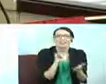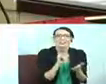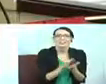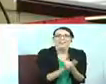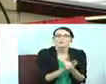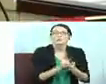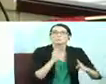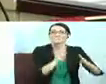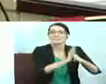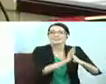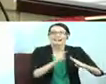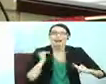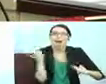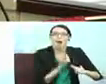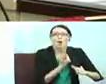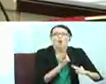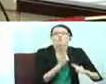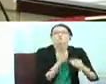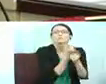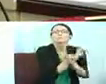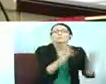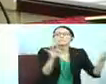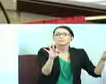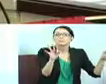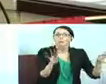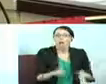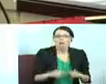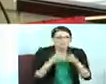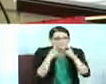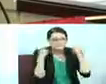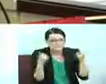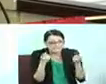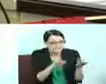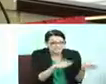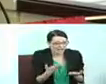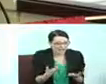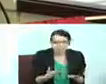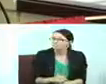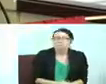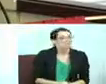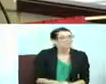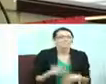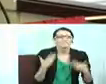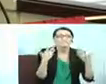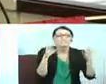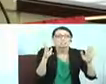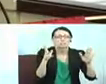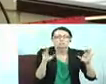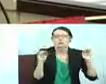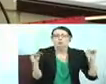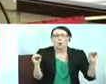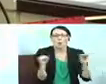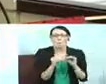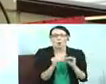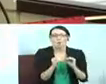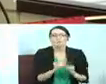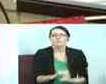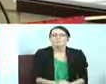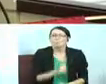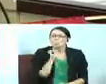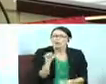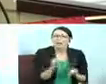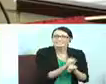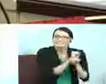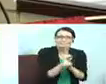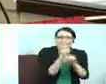freedom. Sin and death are no more. We're no longer slaves of rebellion. We've been set